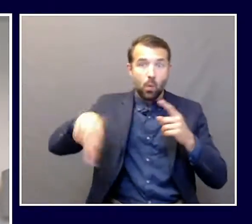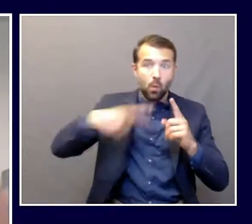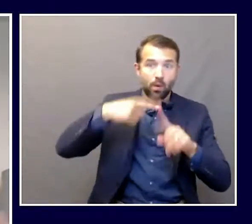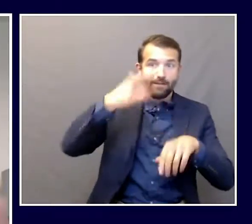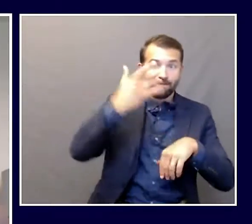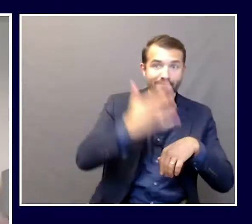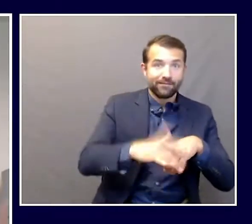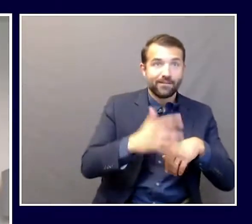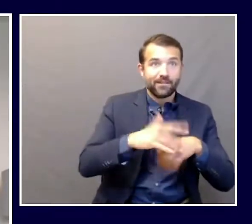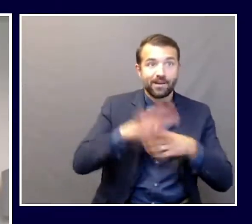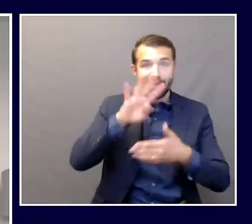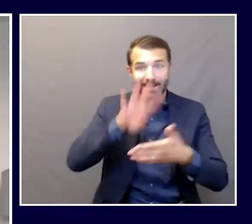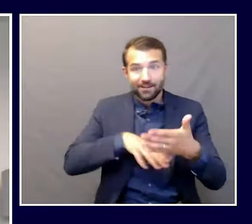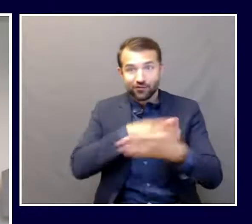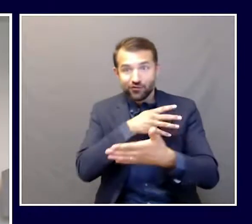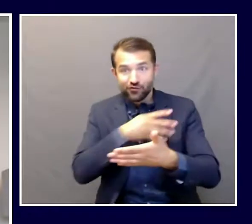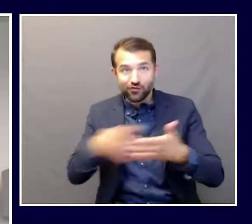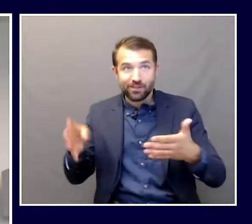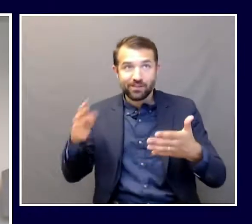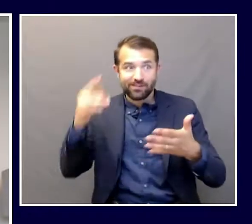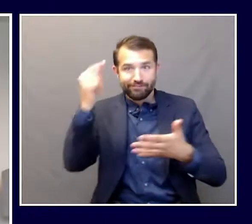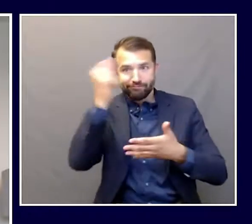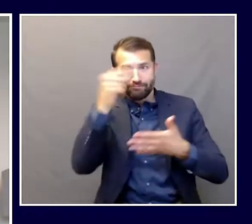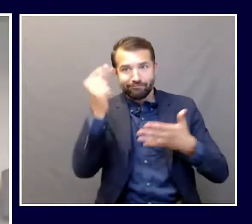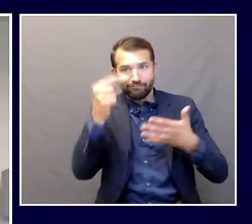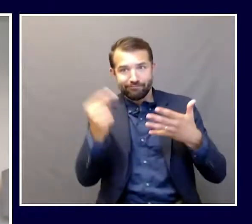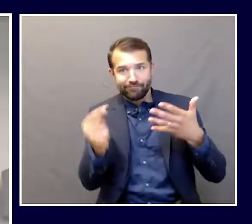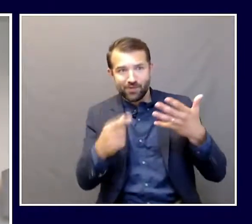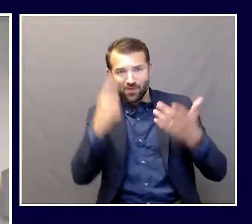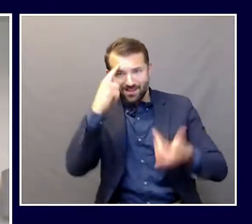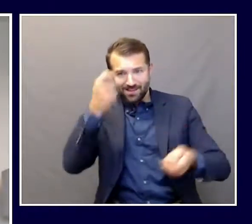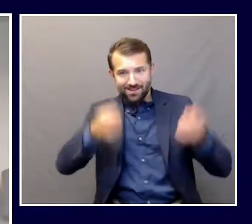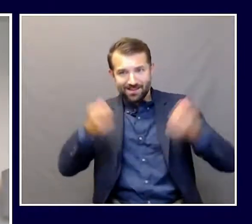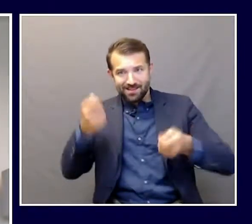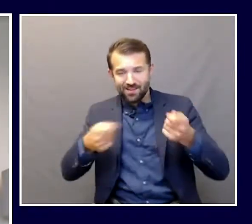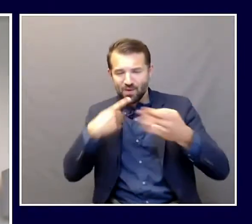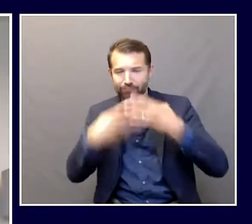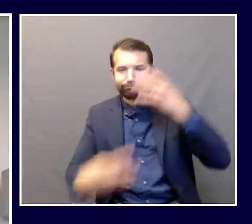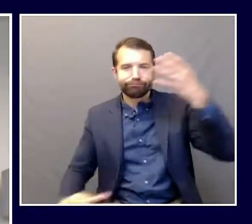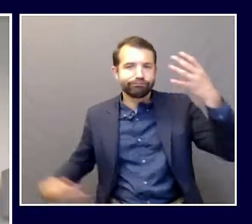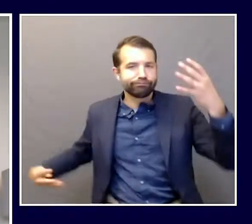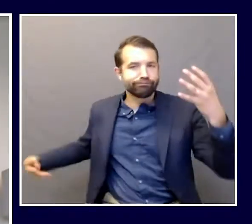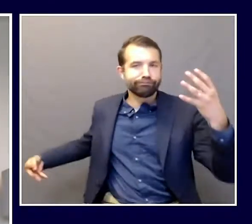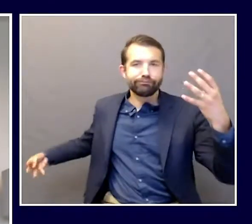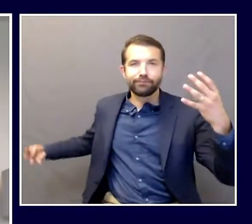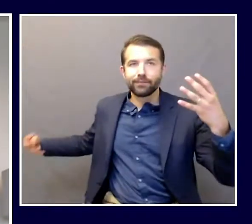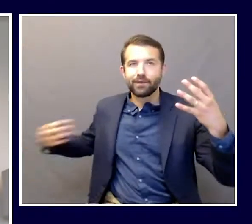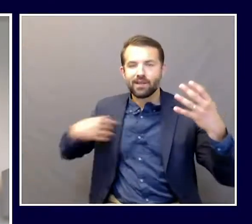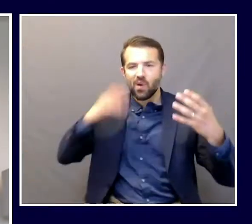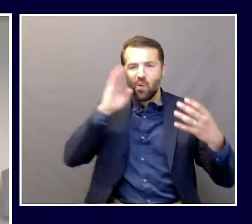So time will tell. It's going to be an empirical question as much as it is anything else.